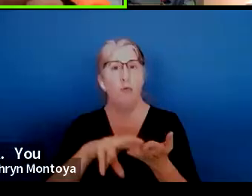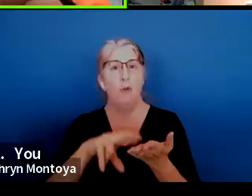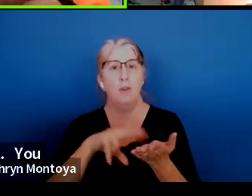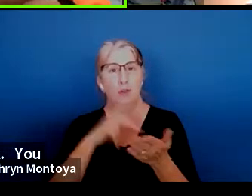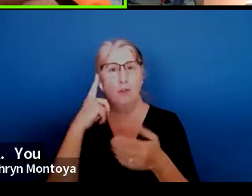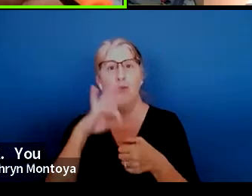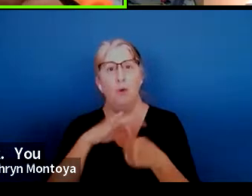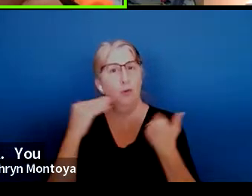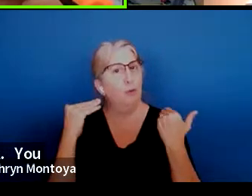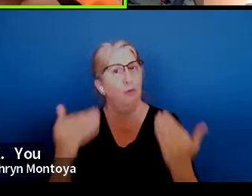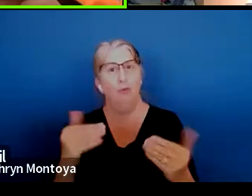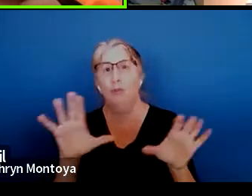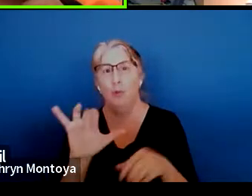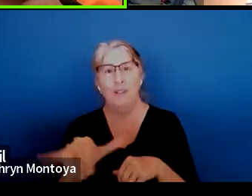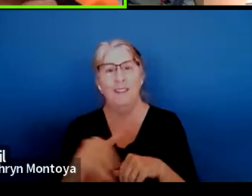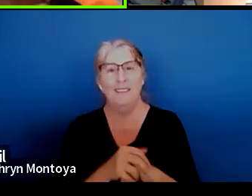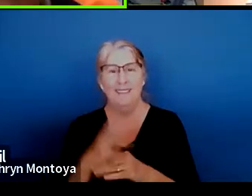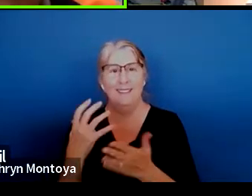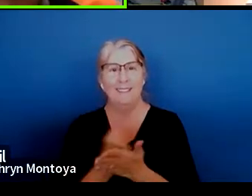quick.